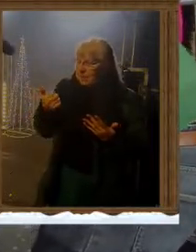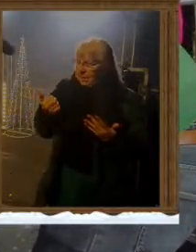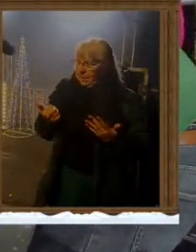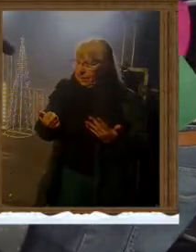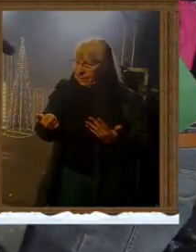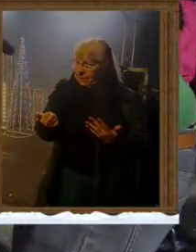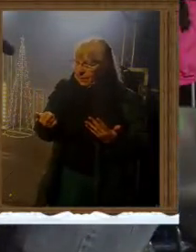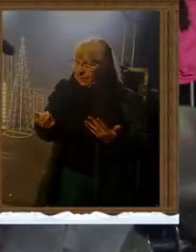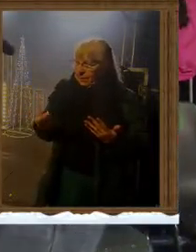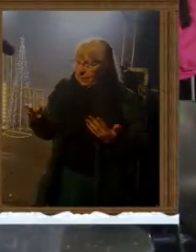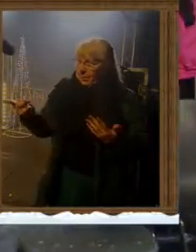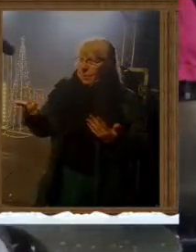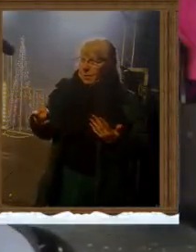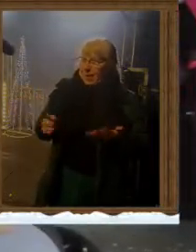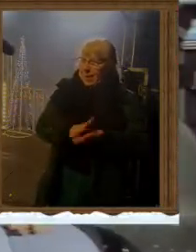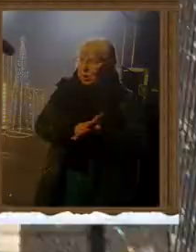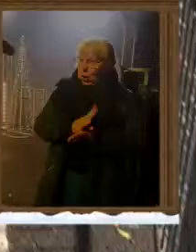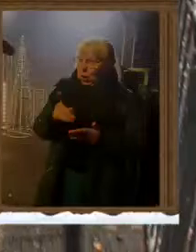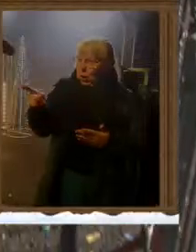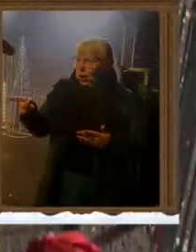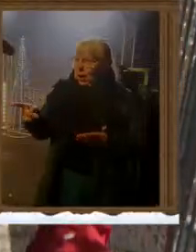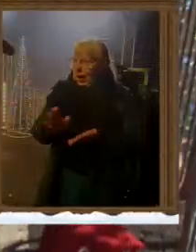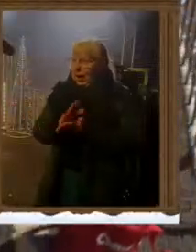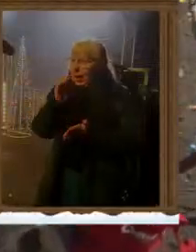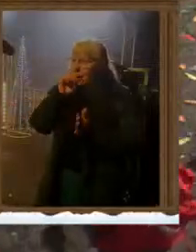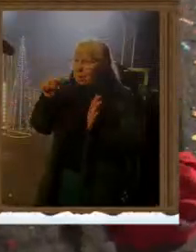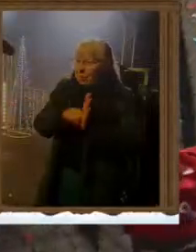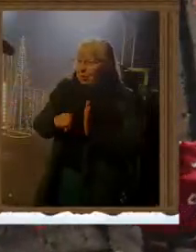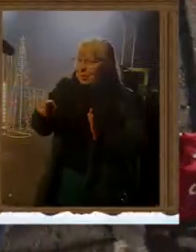go. Enjoy that. Merry Christmas.